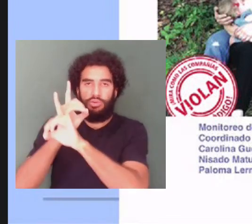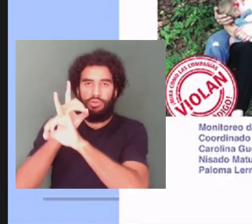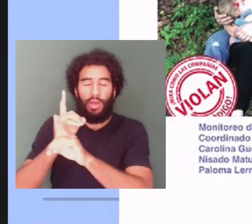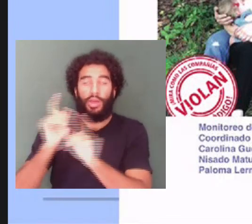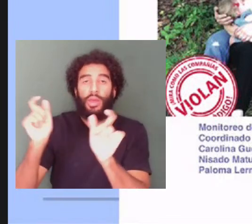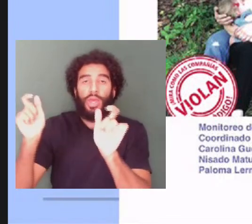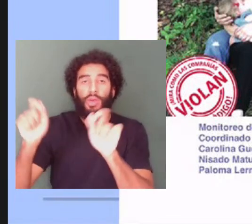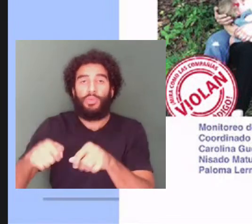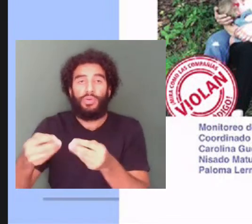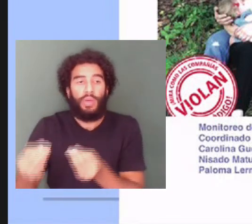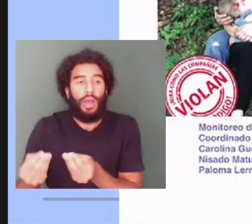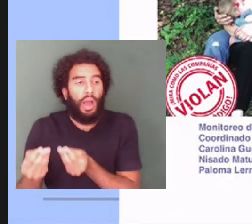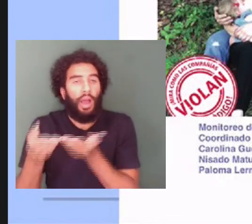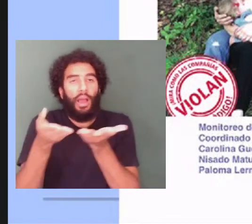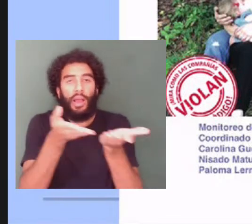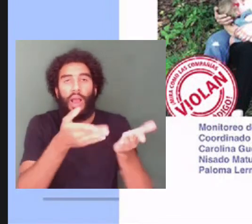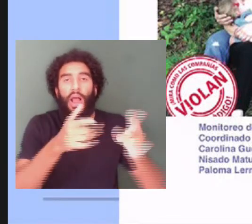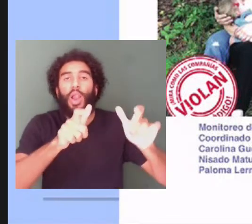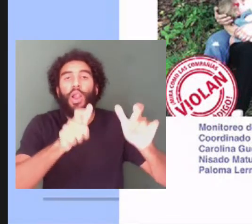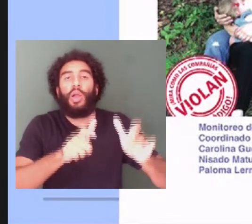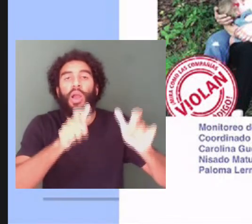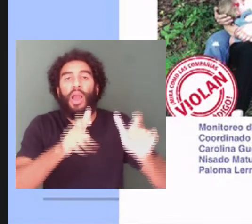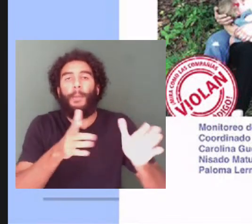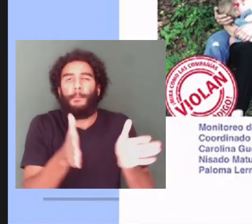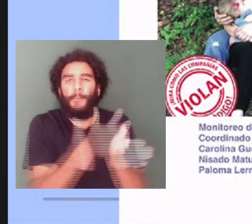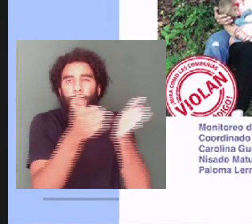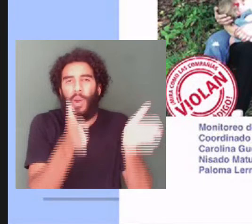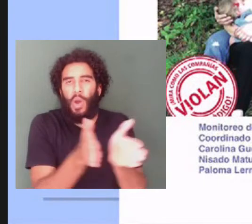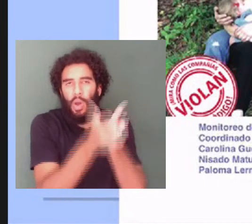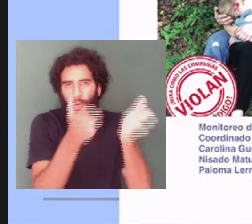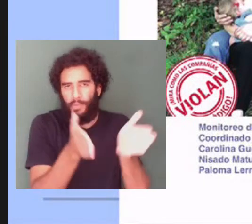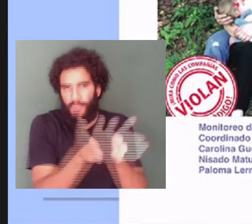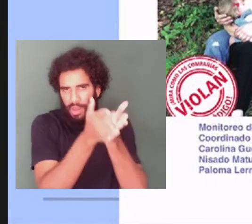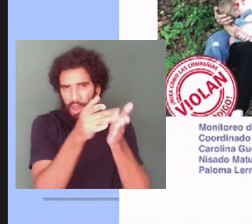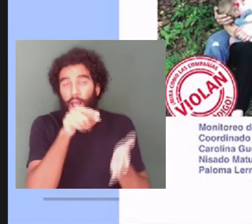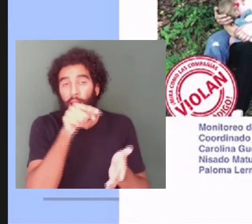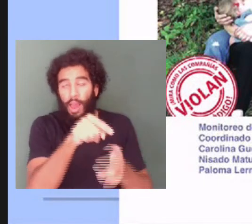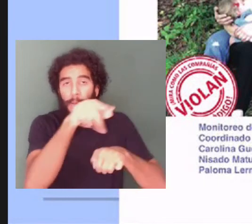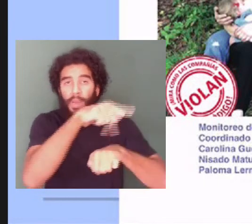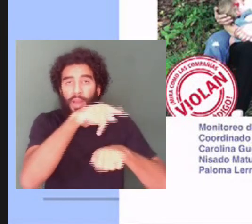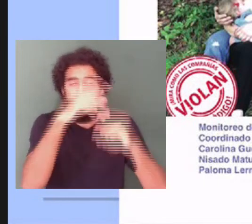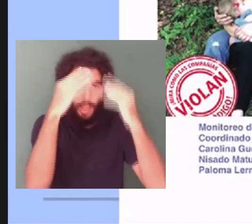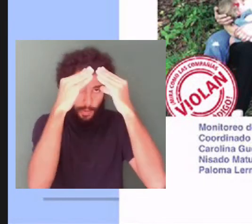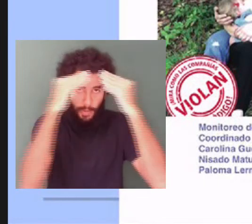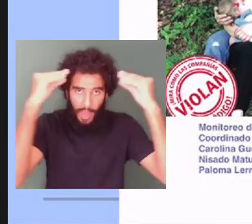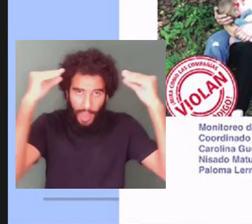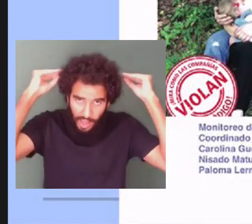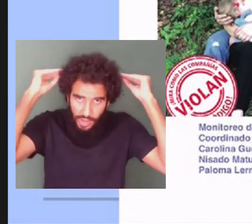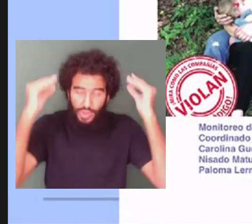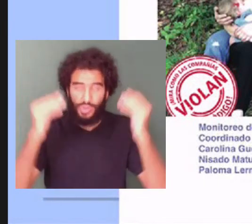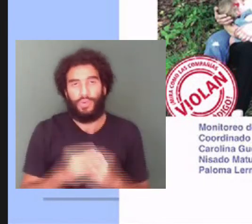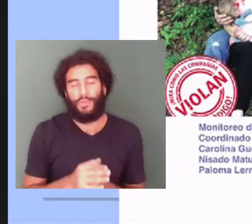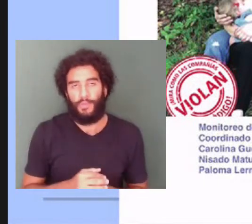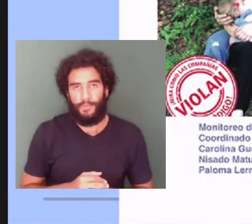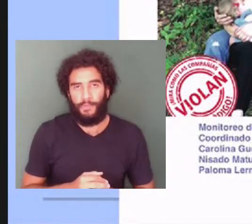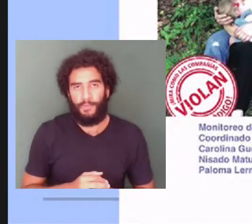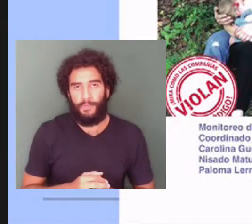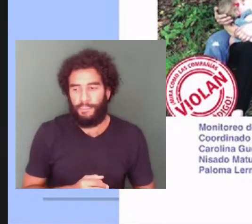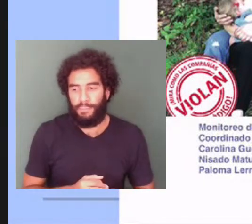formulas and brought to poor regions in Mexico,